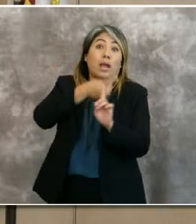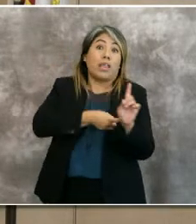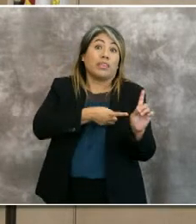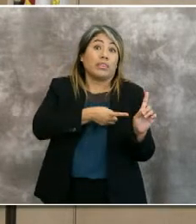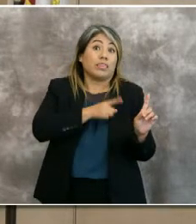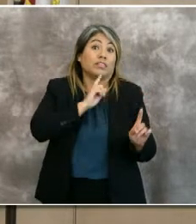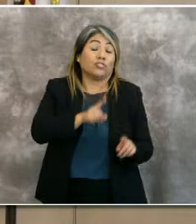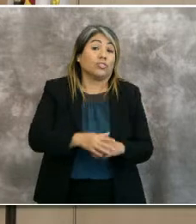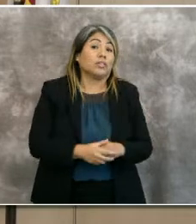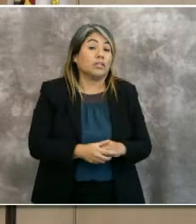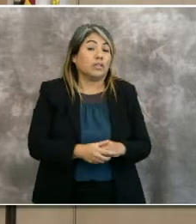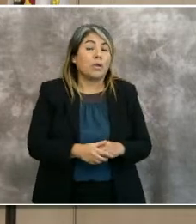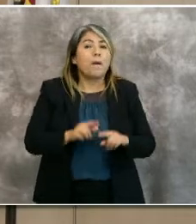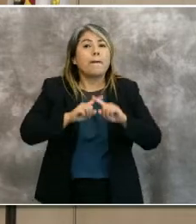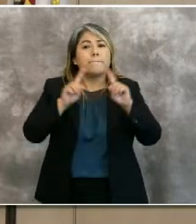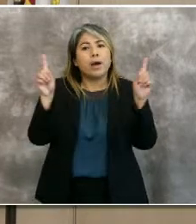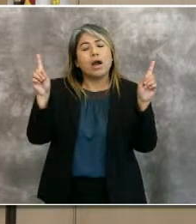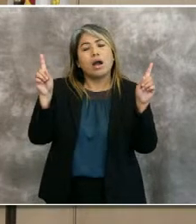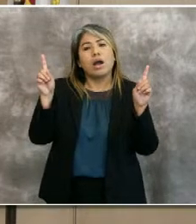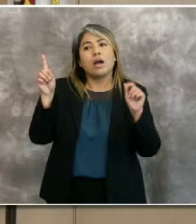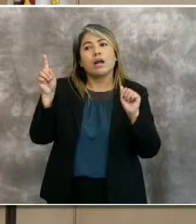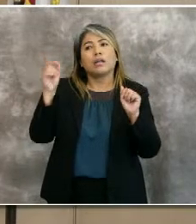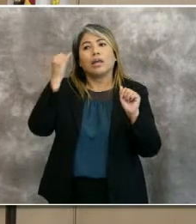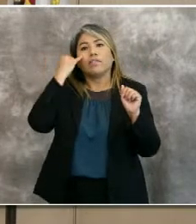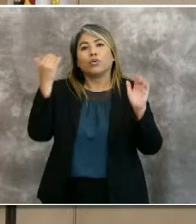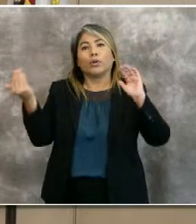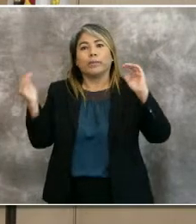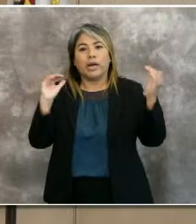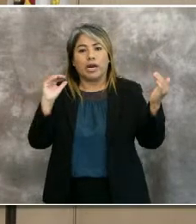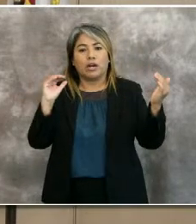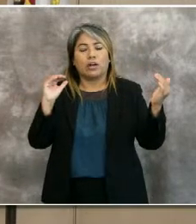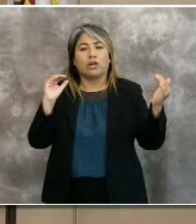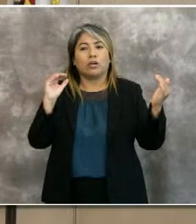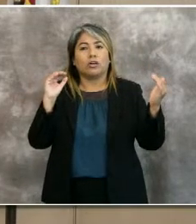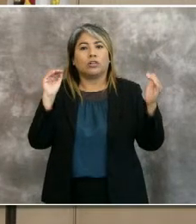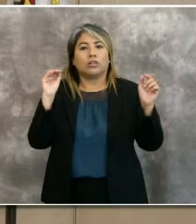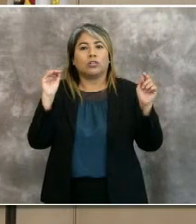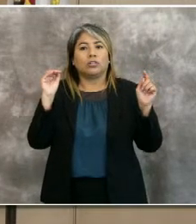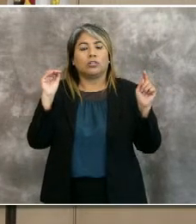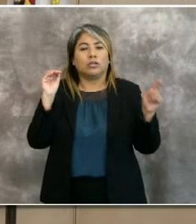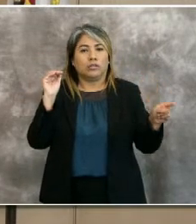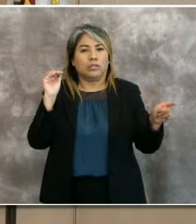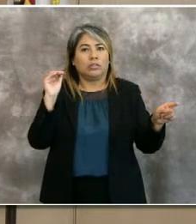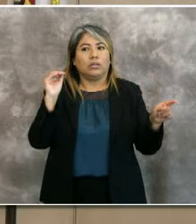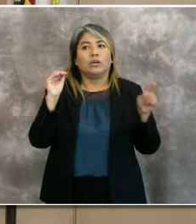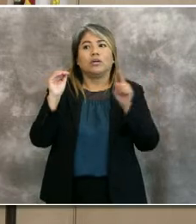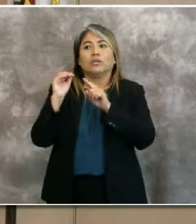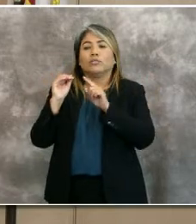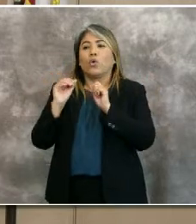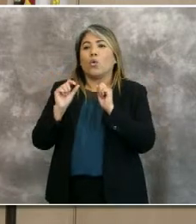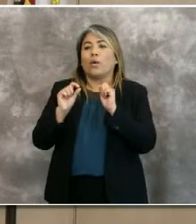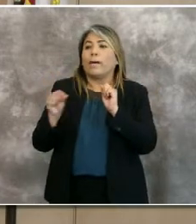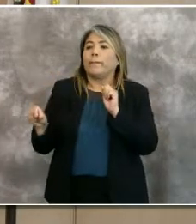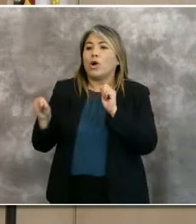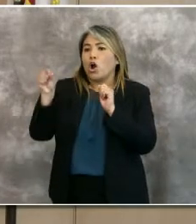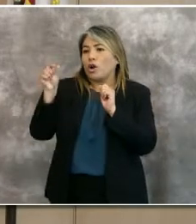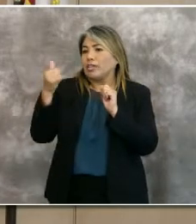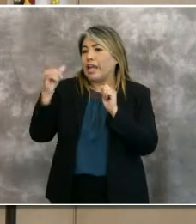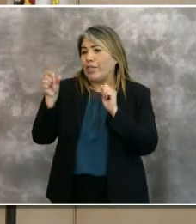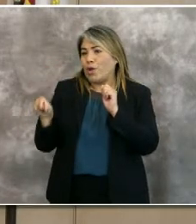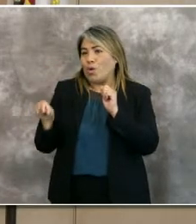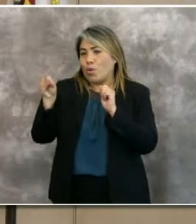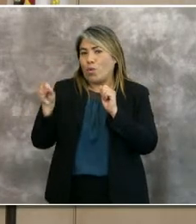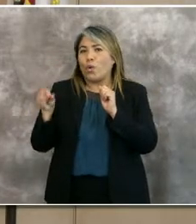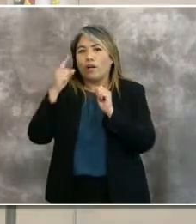actually. But it's actually, if you compare the bar, part of the bar that's in the yellow